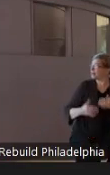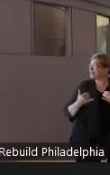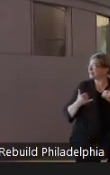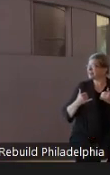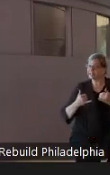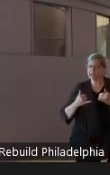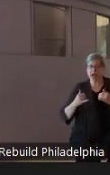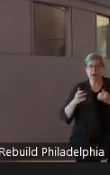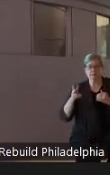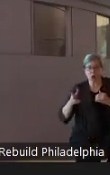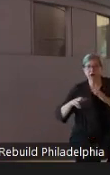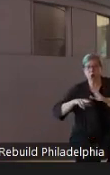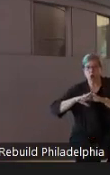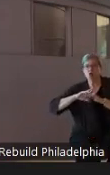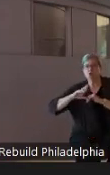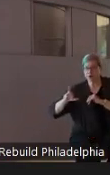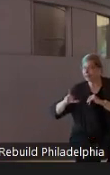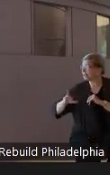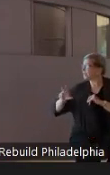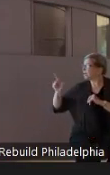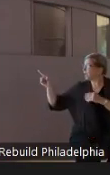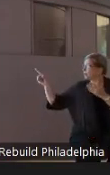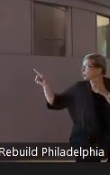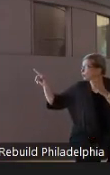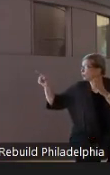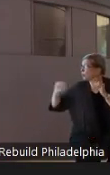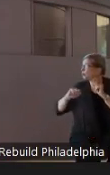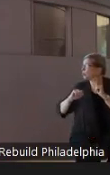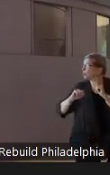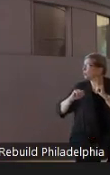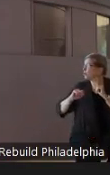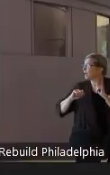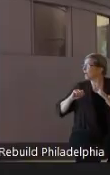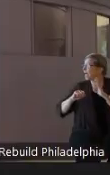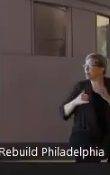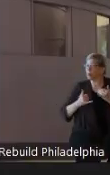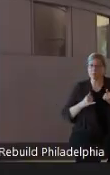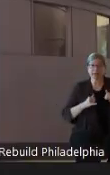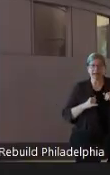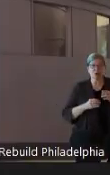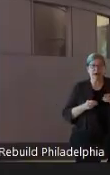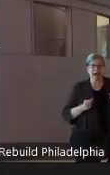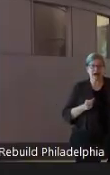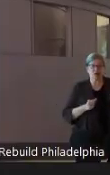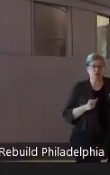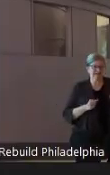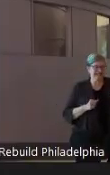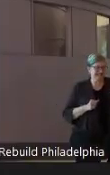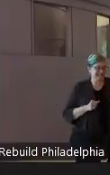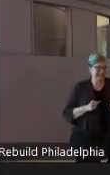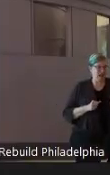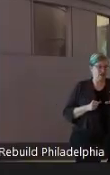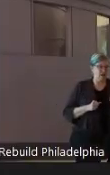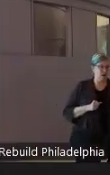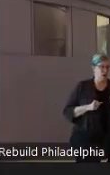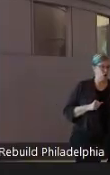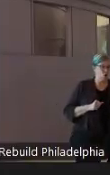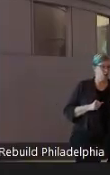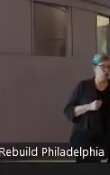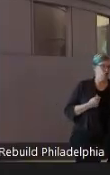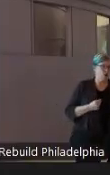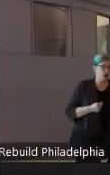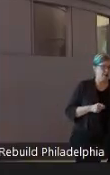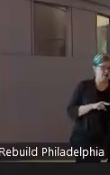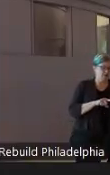or right side of the plan highlighted in blue. And the playground is off of South Concourse Drive.